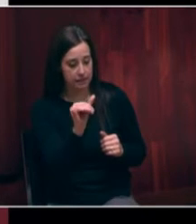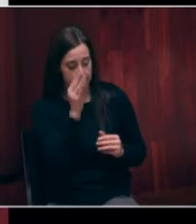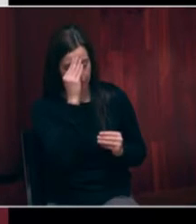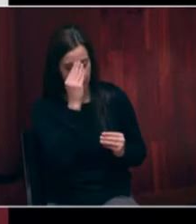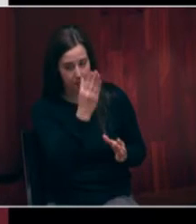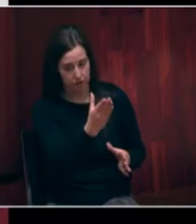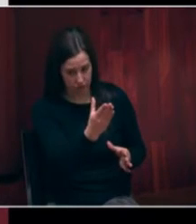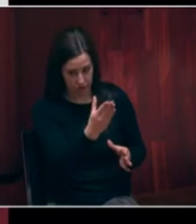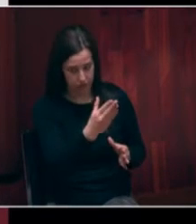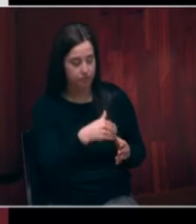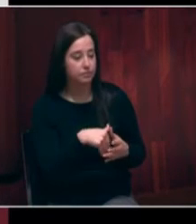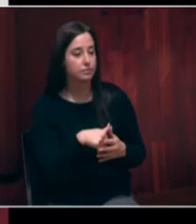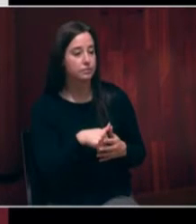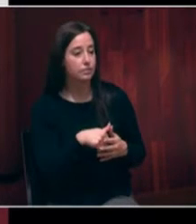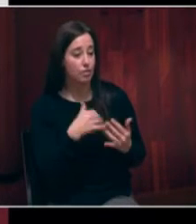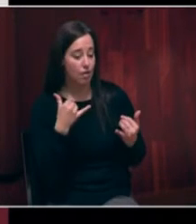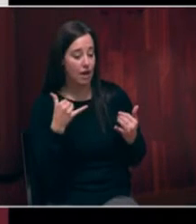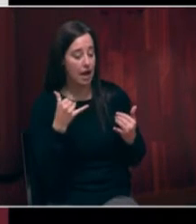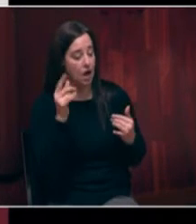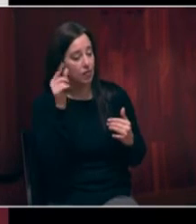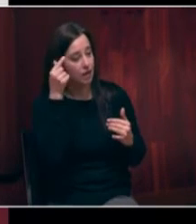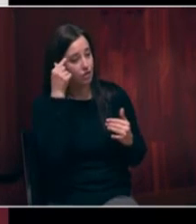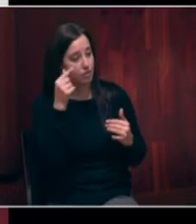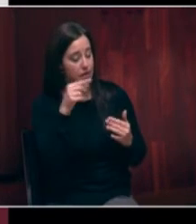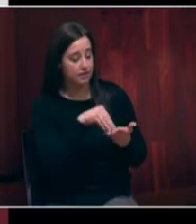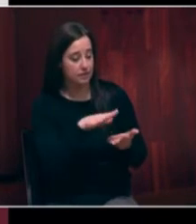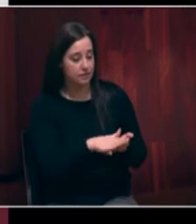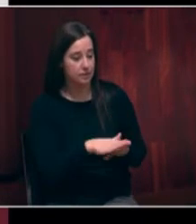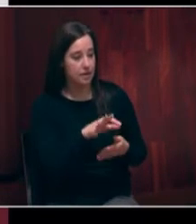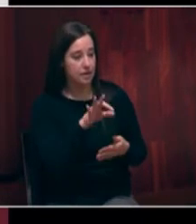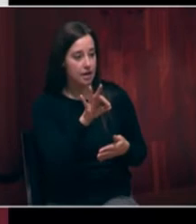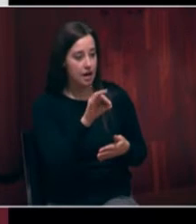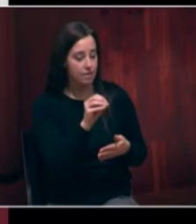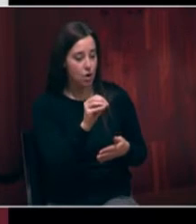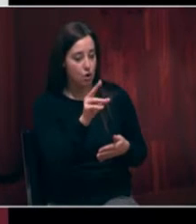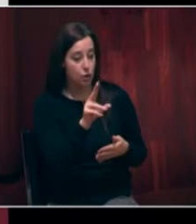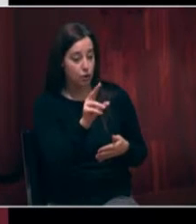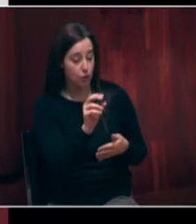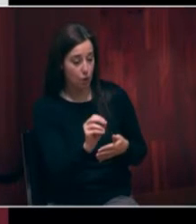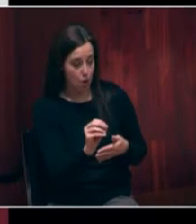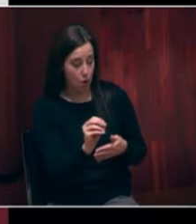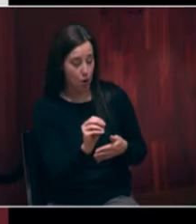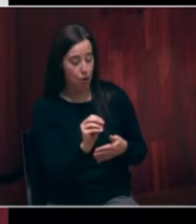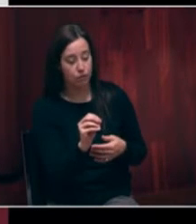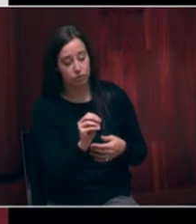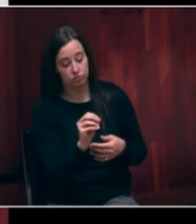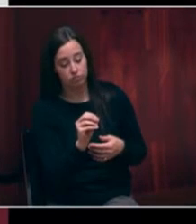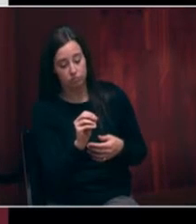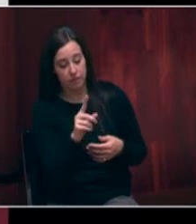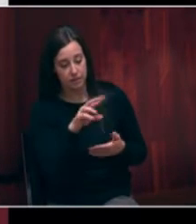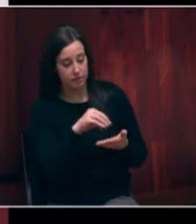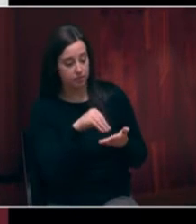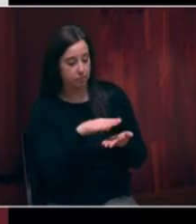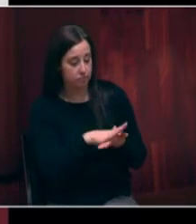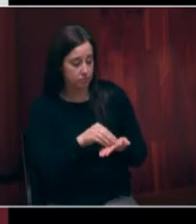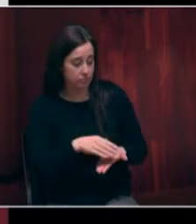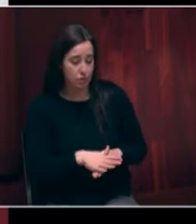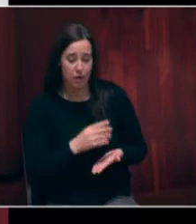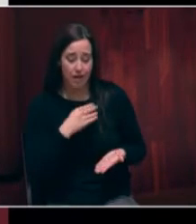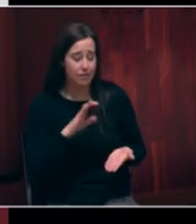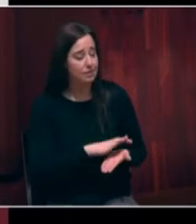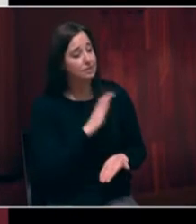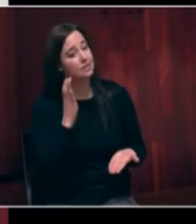Of course, right now, the government has been marking things as FOU, OSSI, you name it, SBU for years. So we have large volumes of this